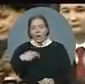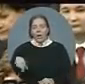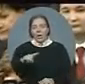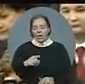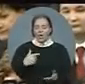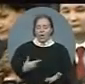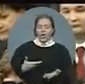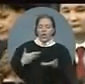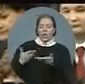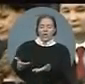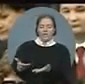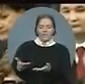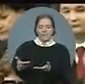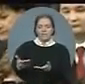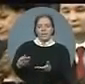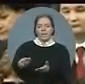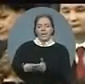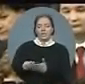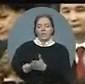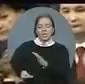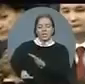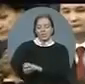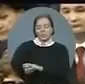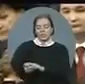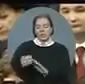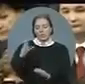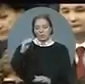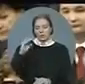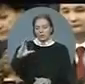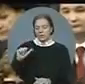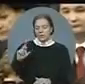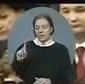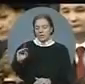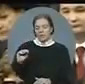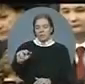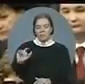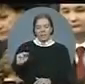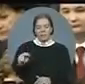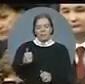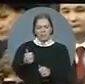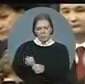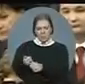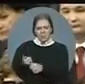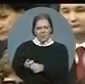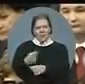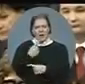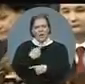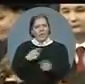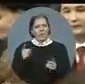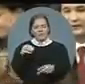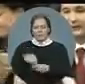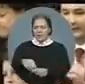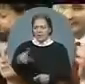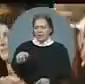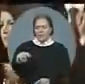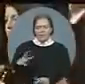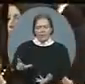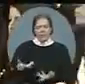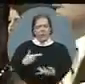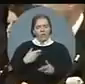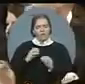This is completely false. This irresponsible. And I think the leader of the opposition should give an apology to the entire country.